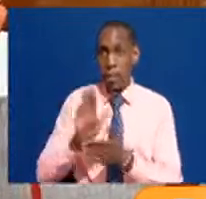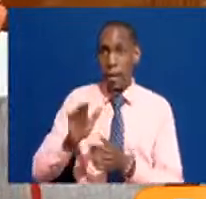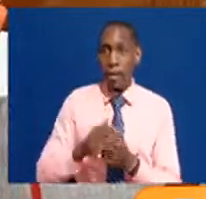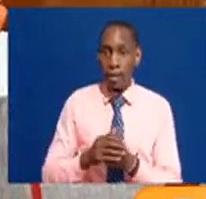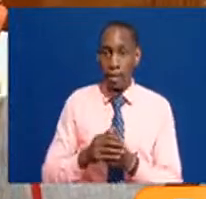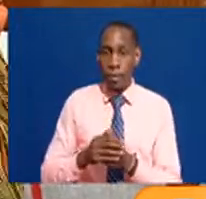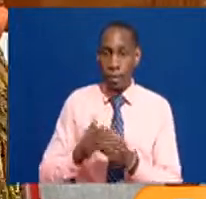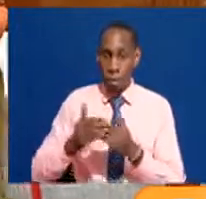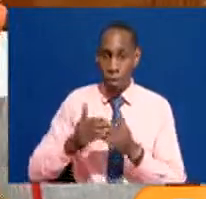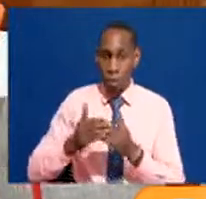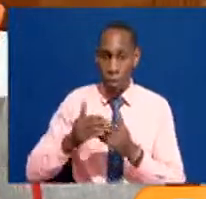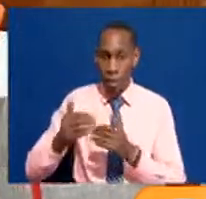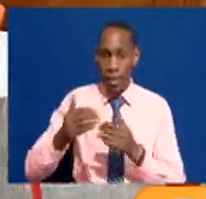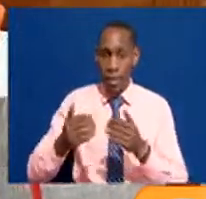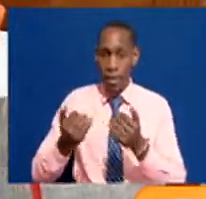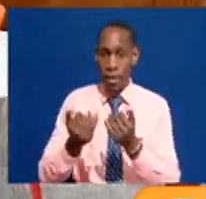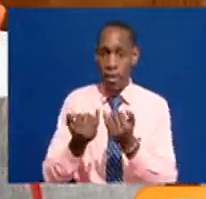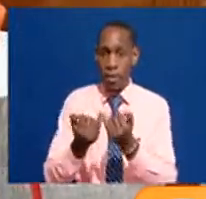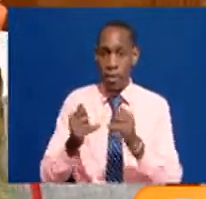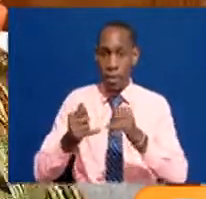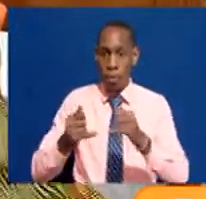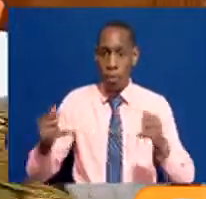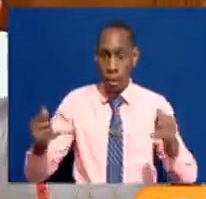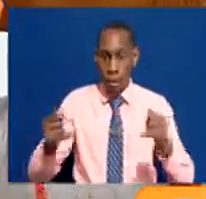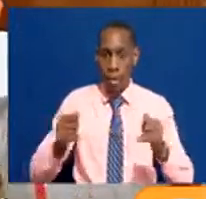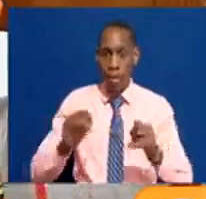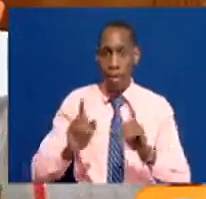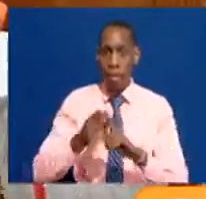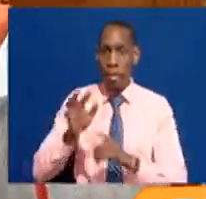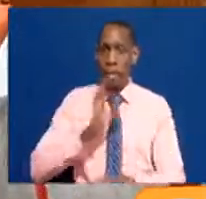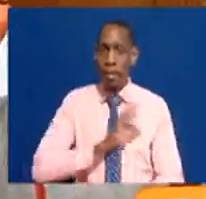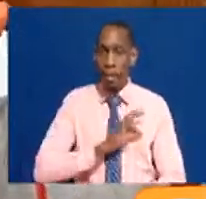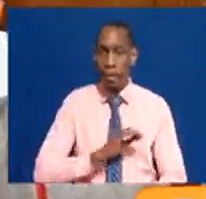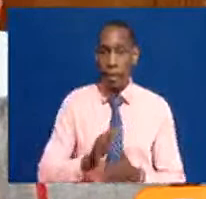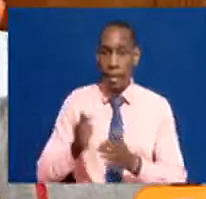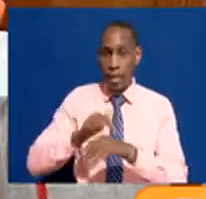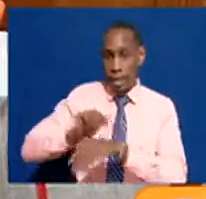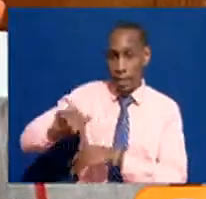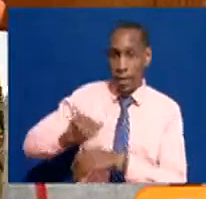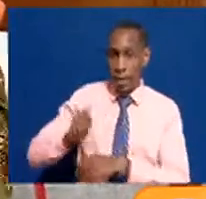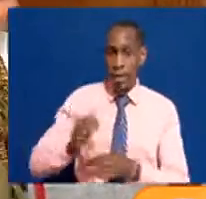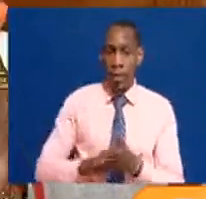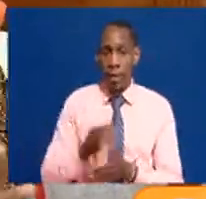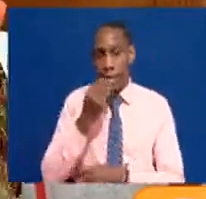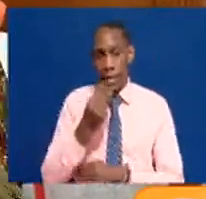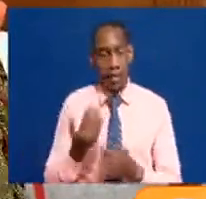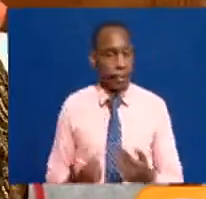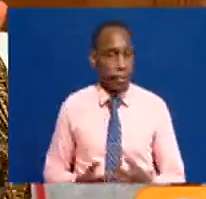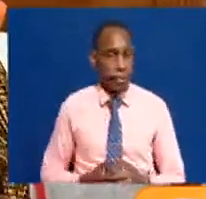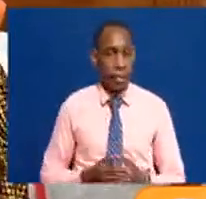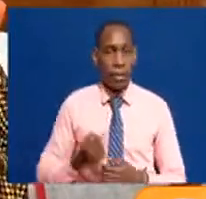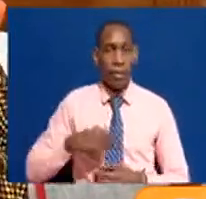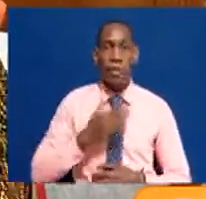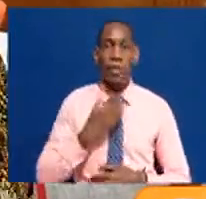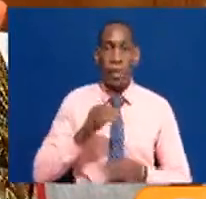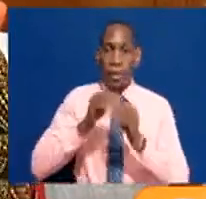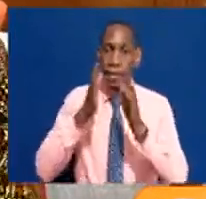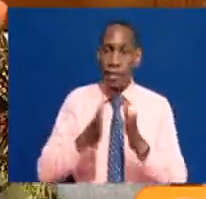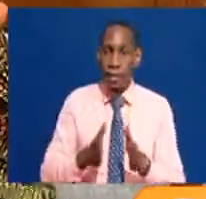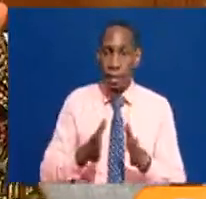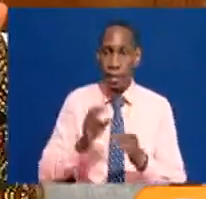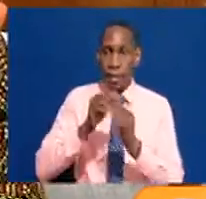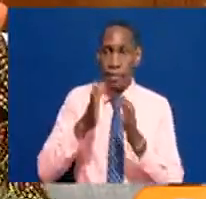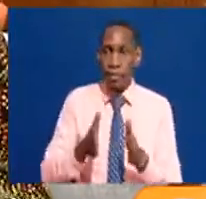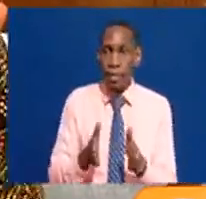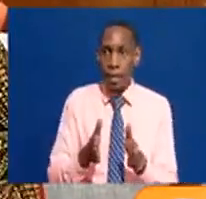mlikuwa kwa mbele ya mstari, nyinyi ndio mtakula kwanza, ingeni mkule, ikibaki ndio hao wengine watakula. Listen, we want investors.